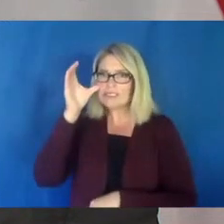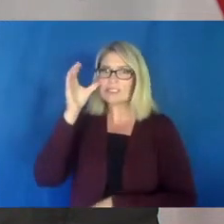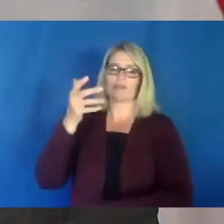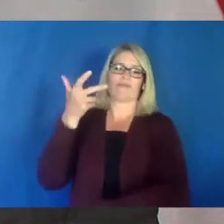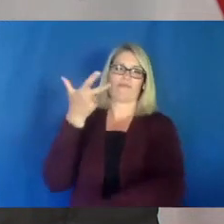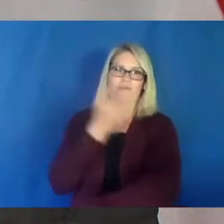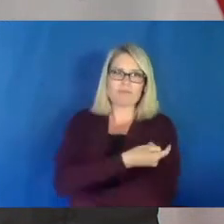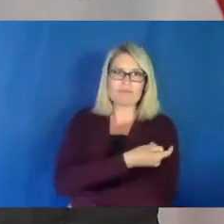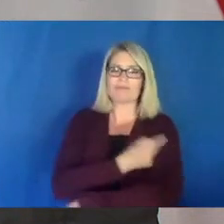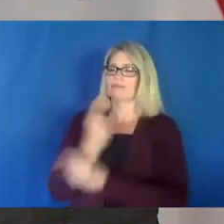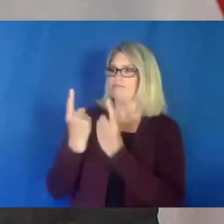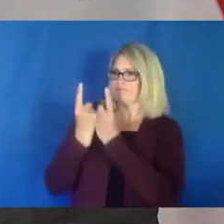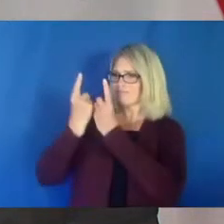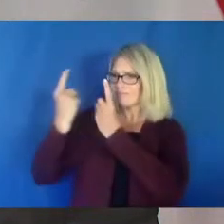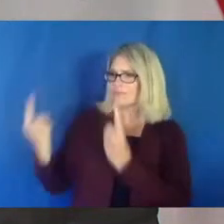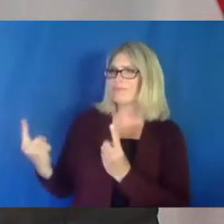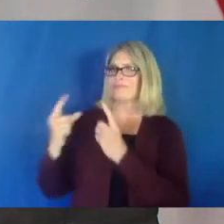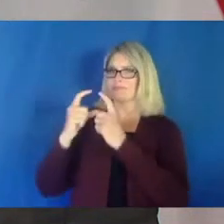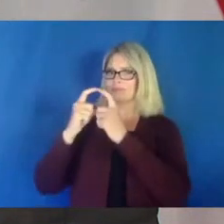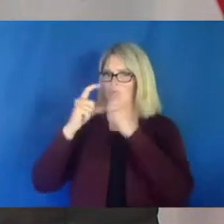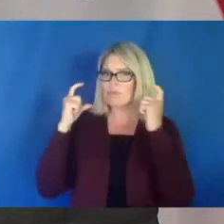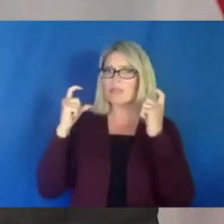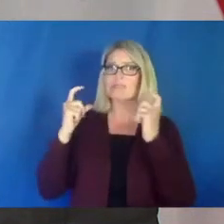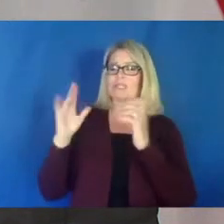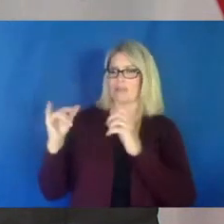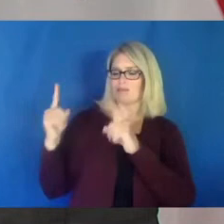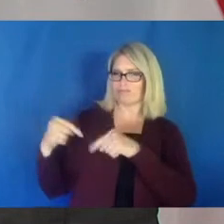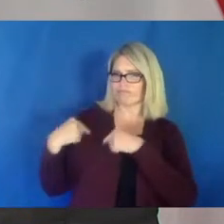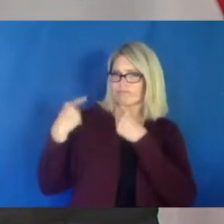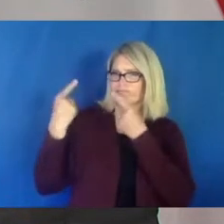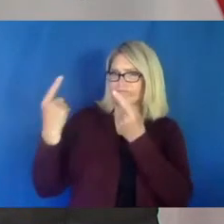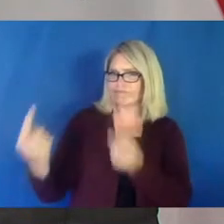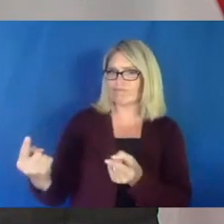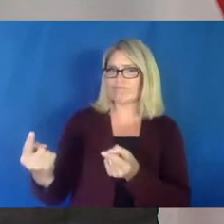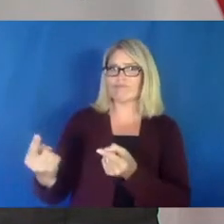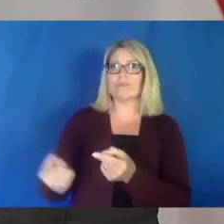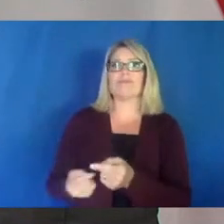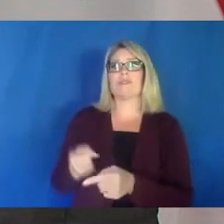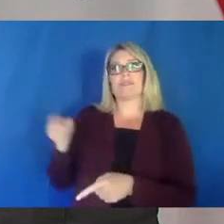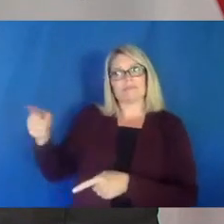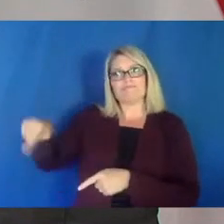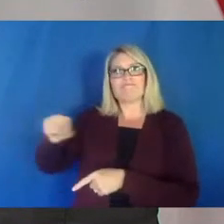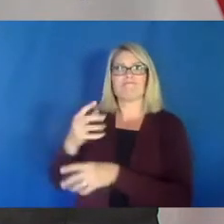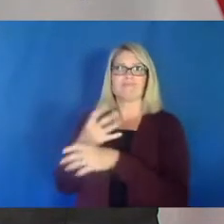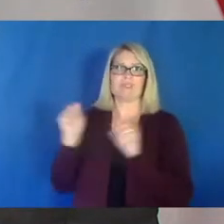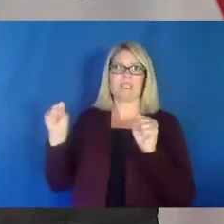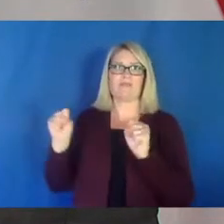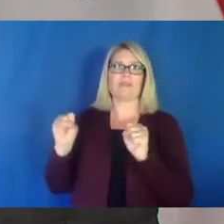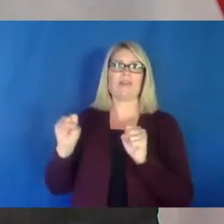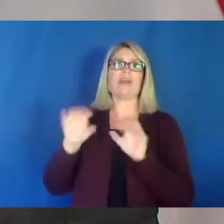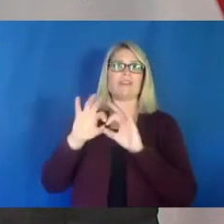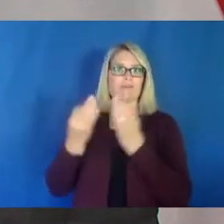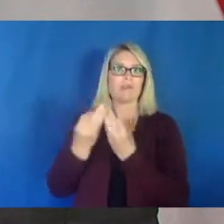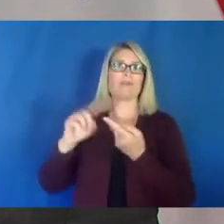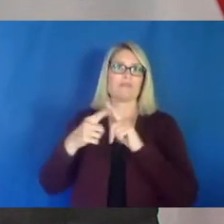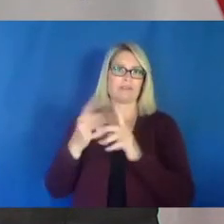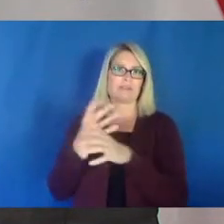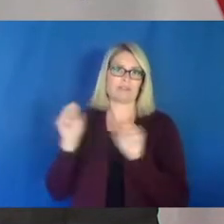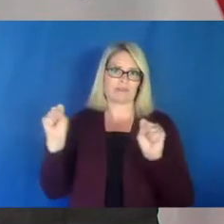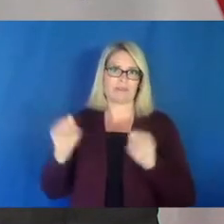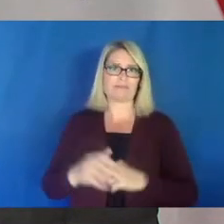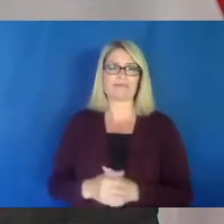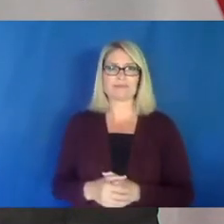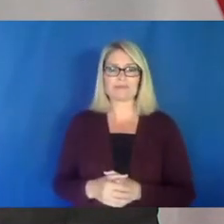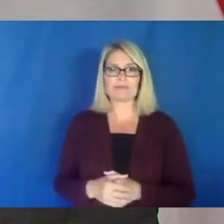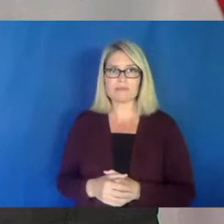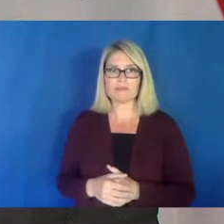been doing what has been needed all along to keep themselves and others safe. It's been said many times, but it does